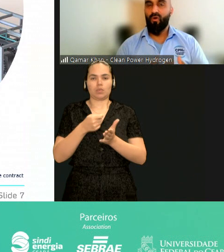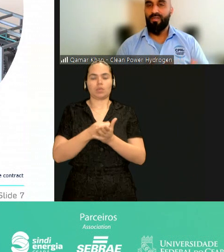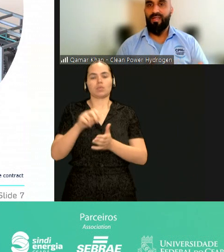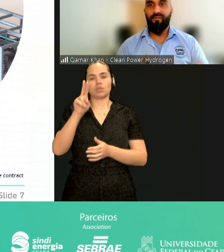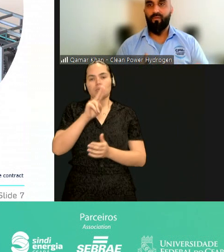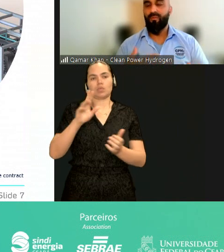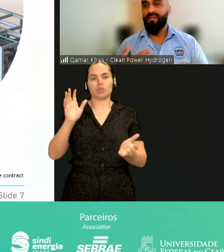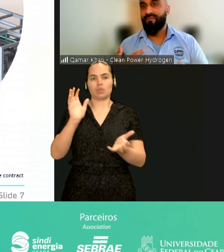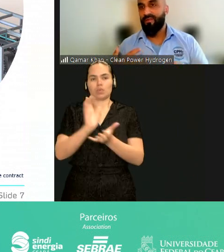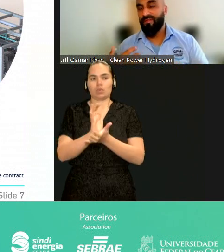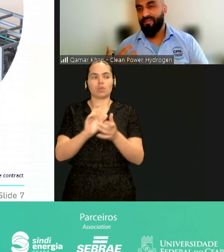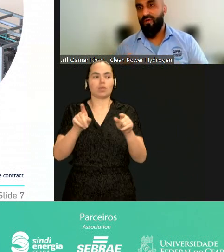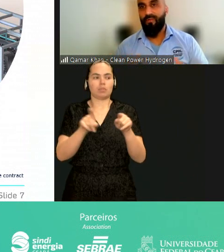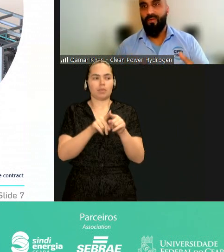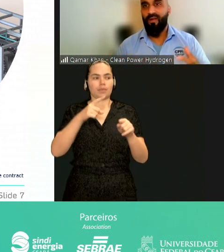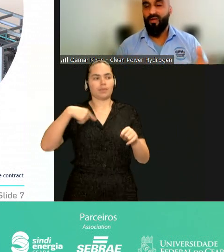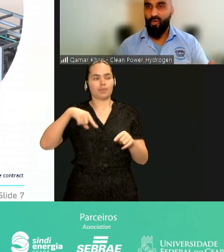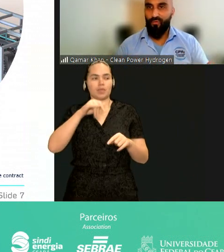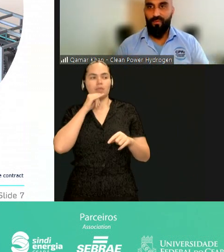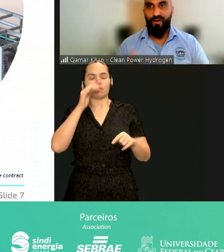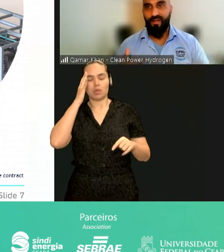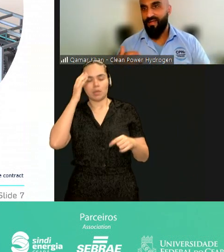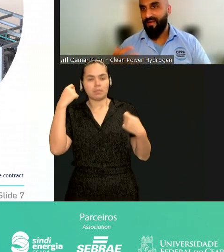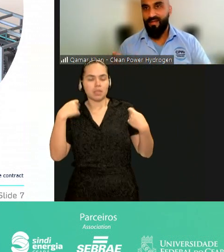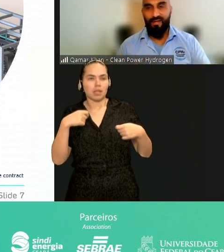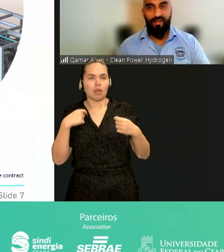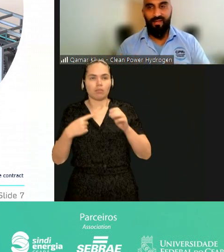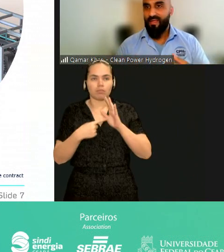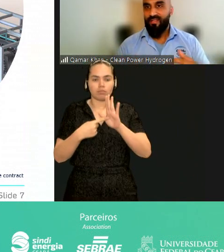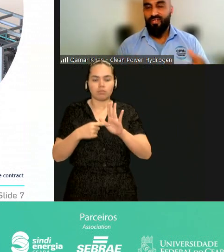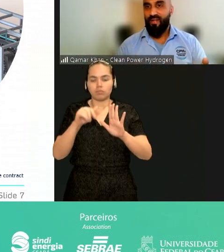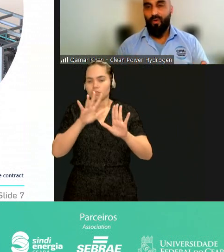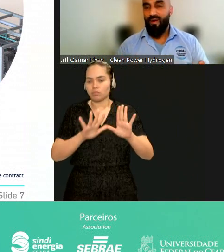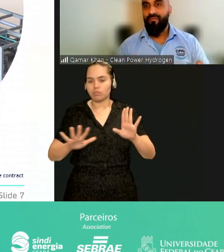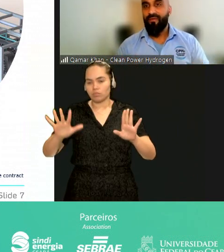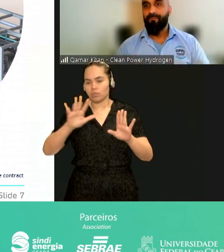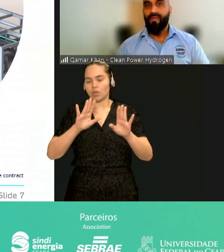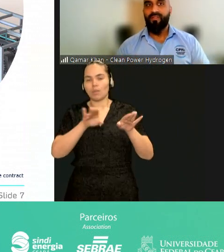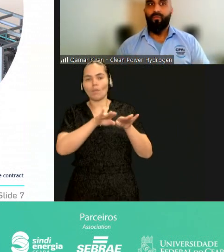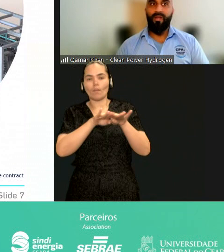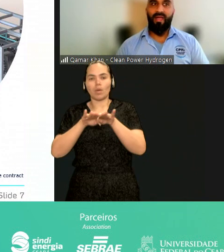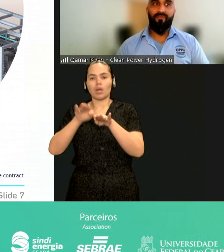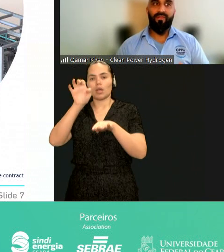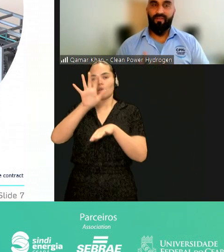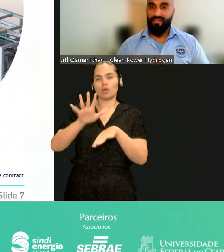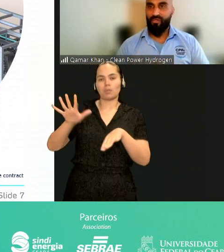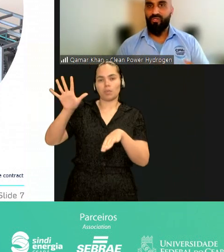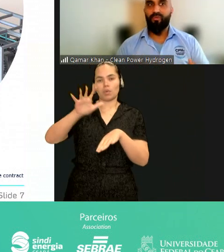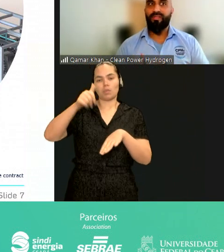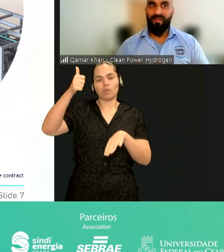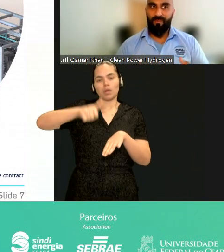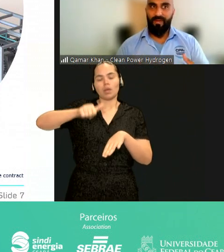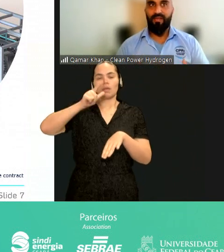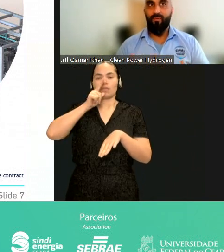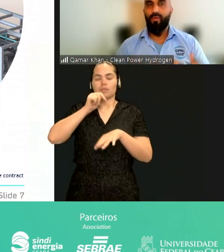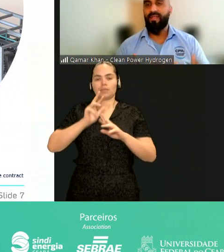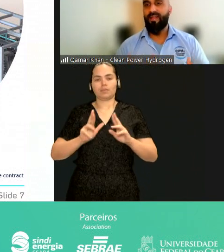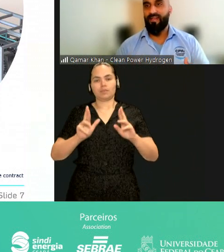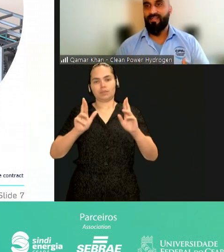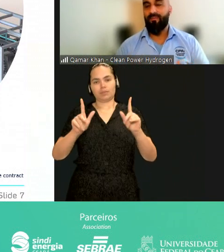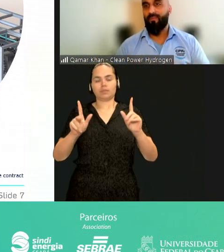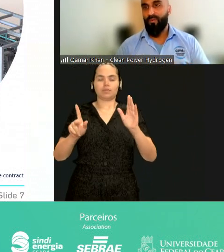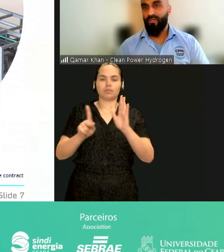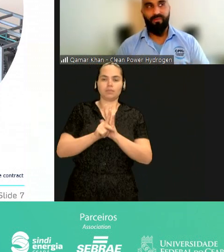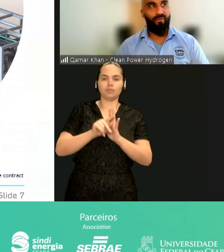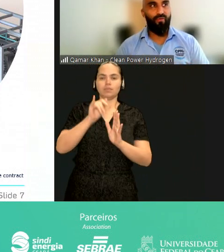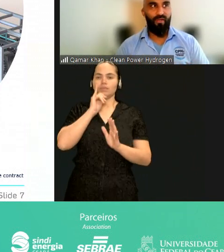European water level will be different to South America, North America, India, China, wherever. So we'd have to have a discussion, but typically we can